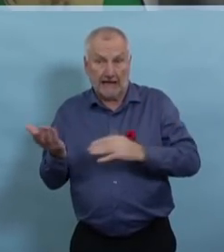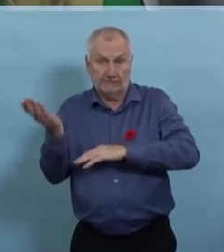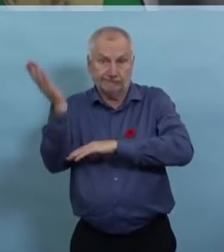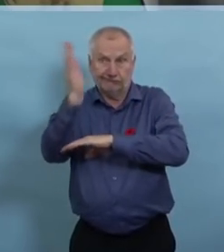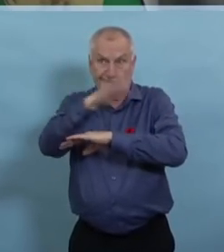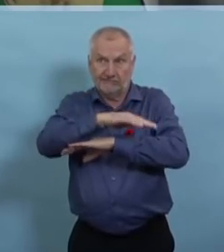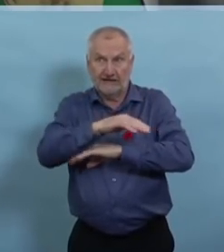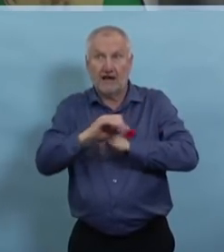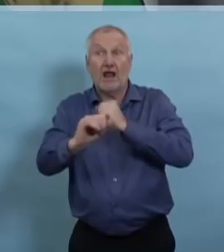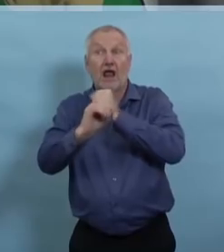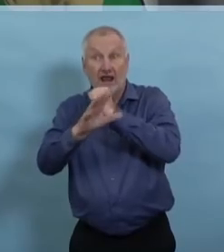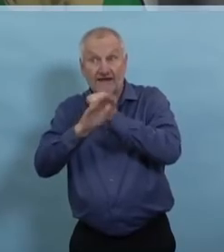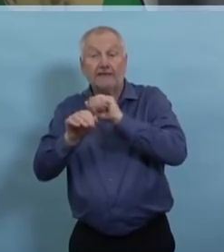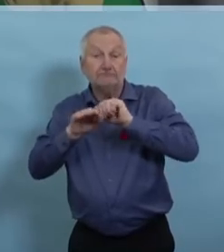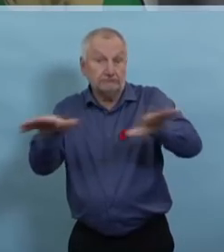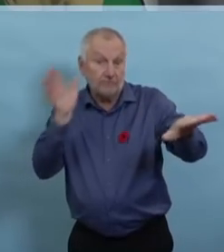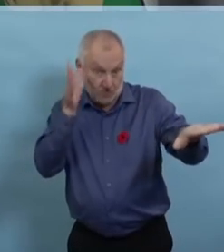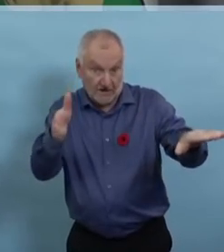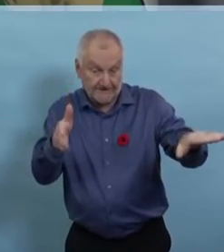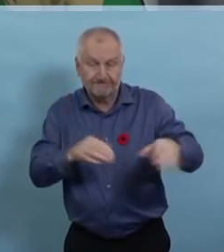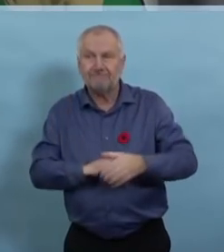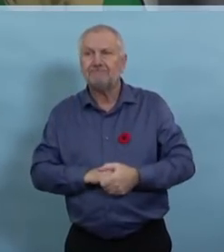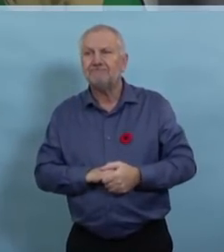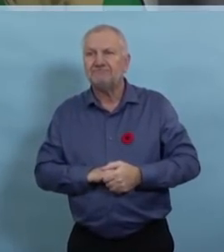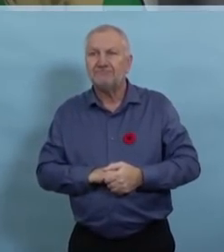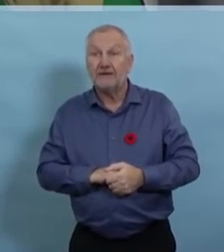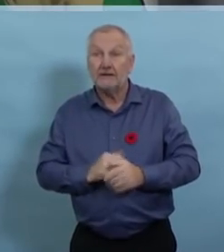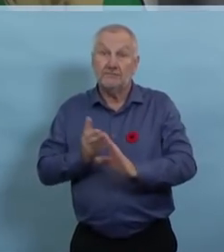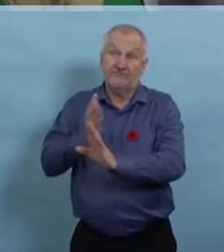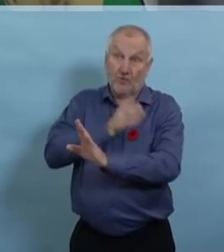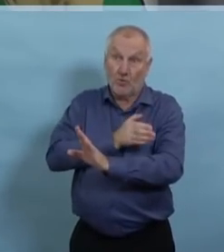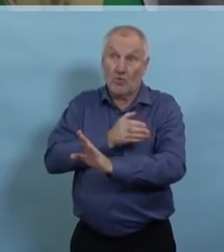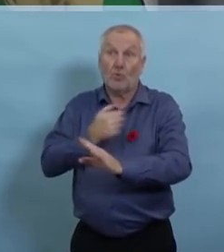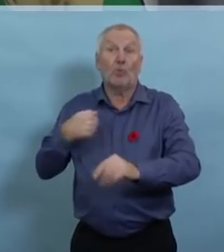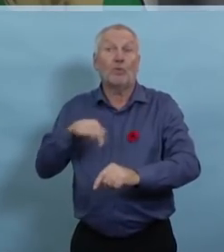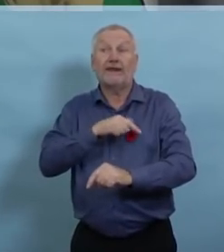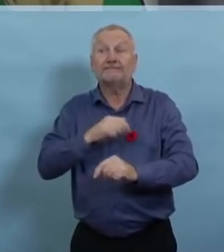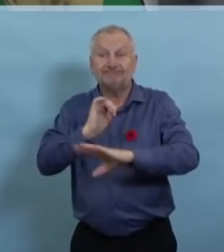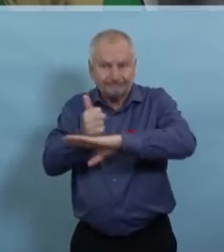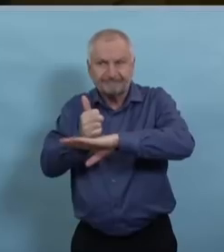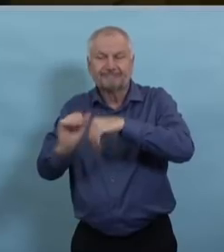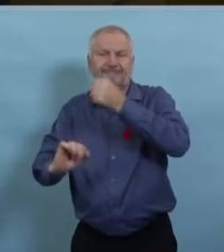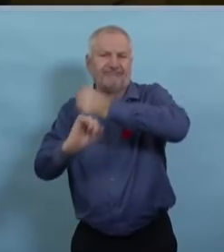that work had to happen first. So the foundational work has already been happening for weeks.